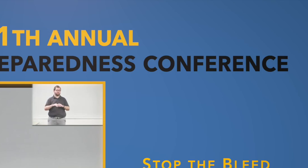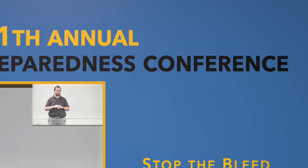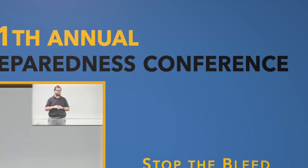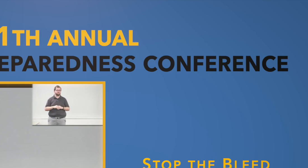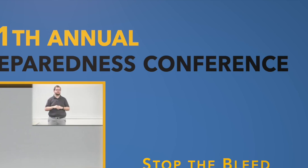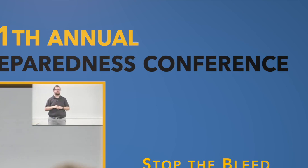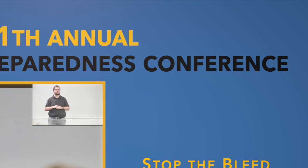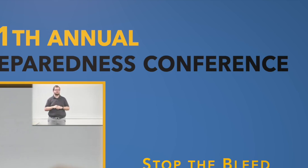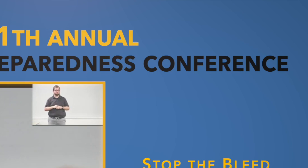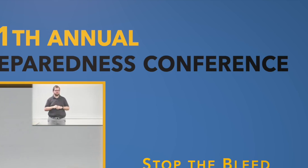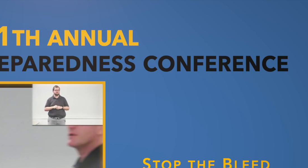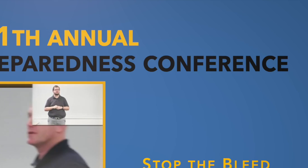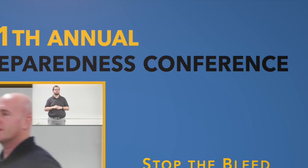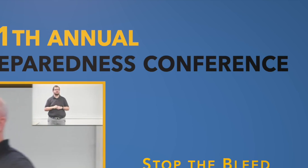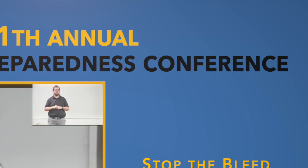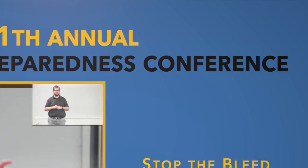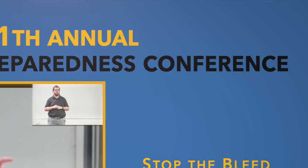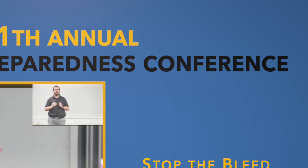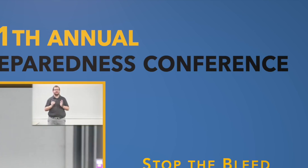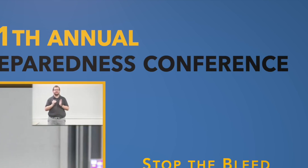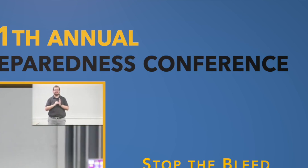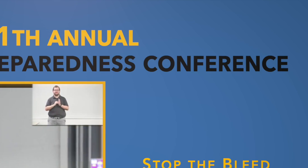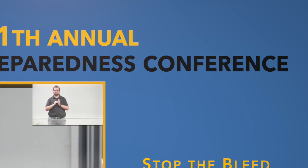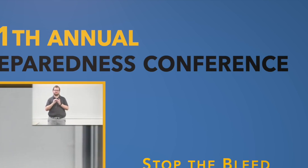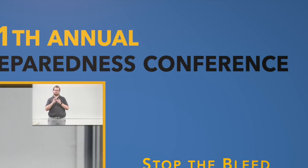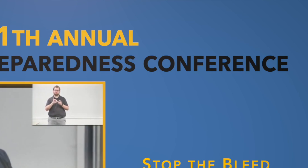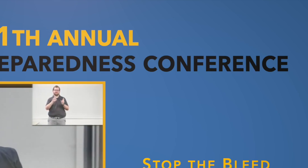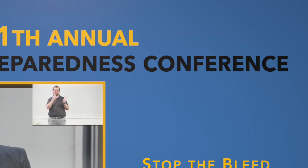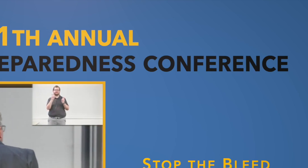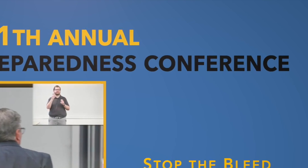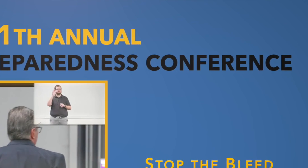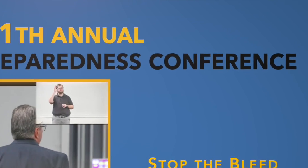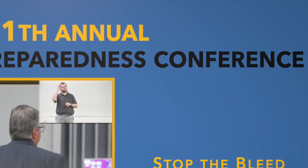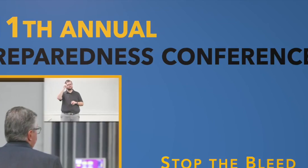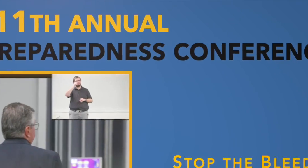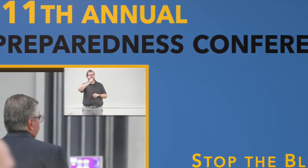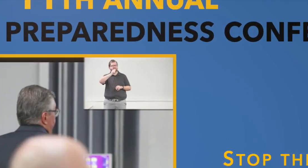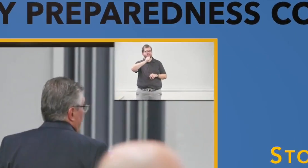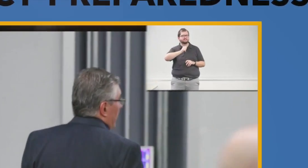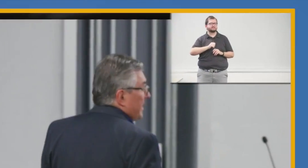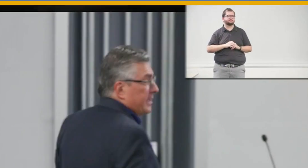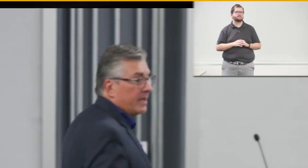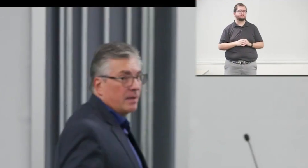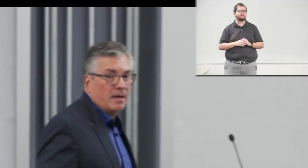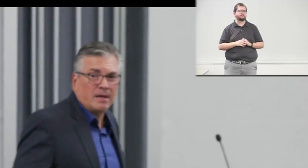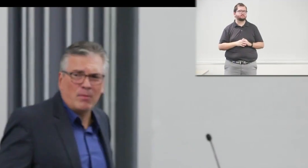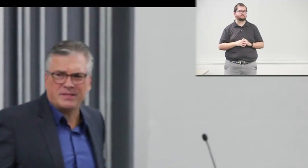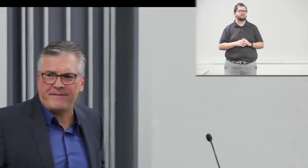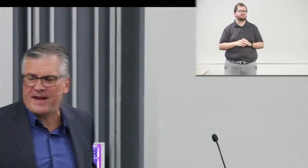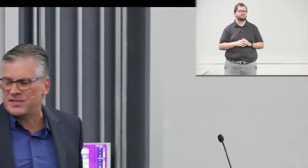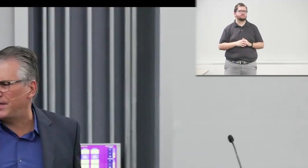keeping with the theme of resiliency, we want to make sure that we're addressing